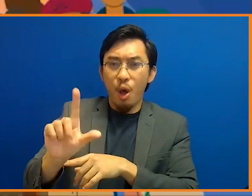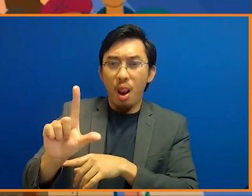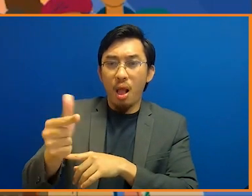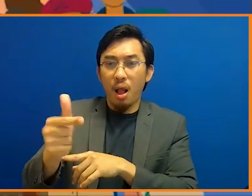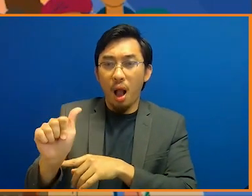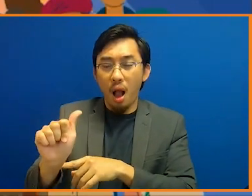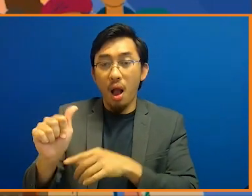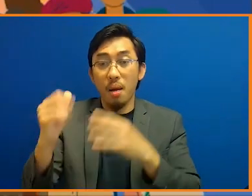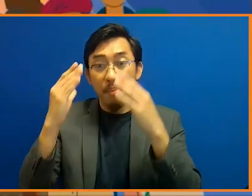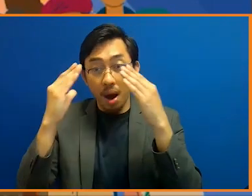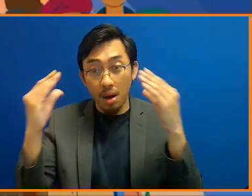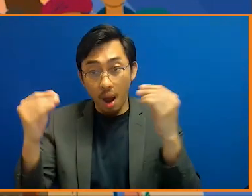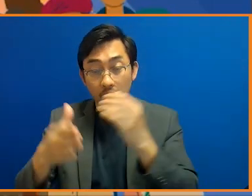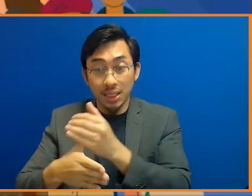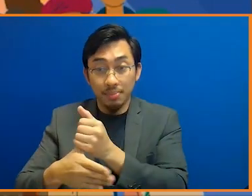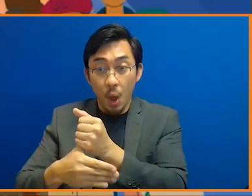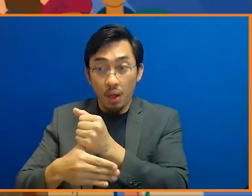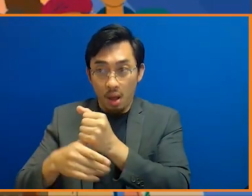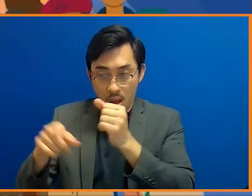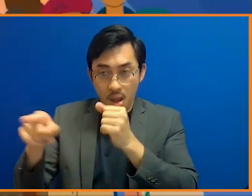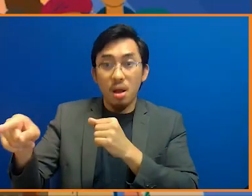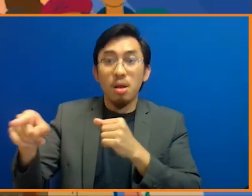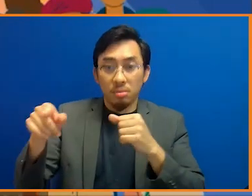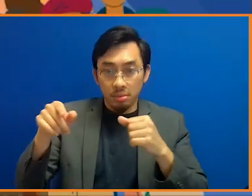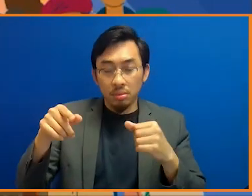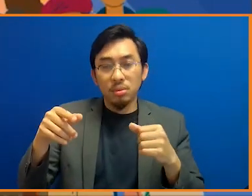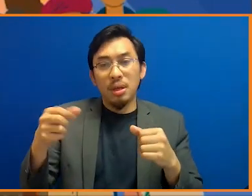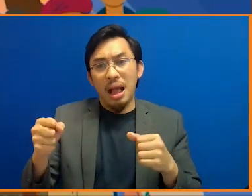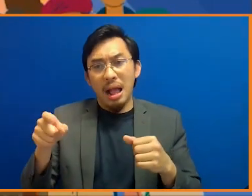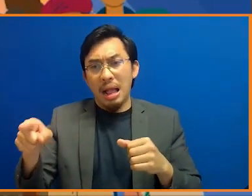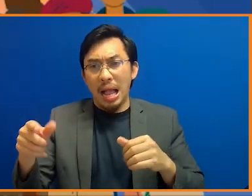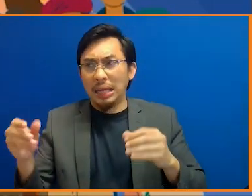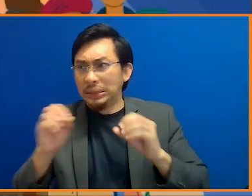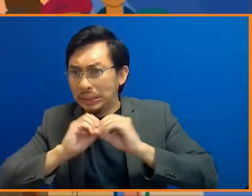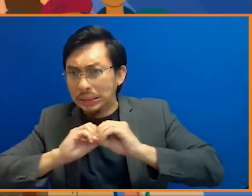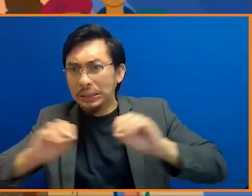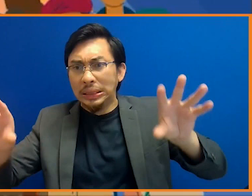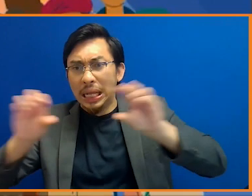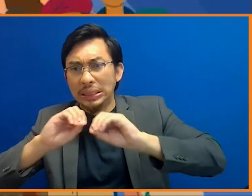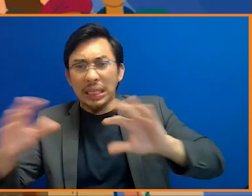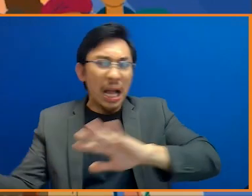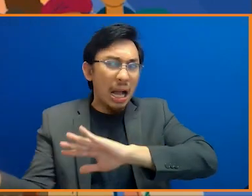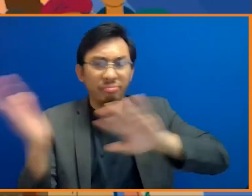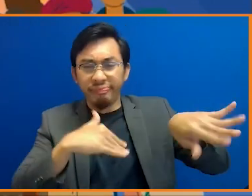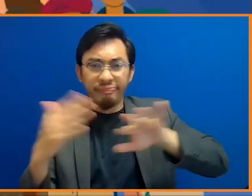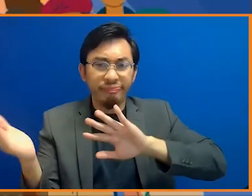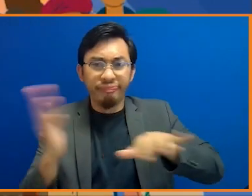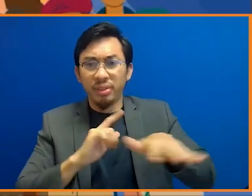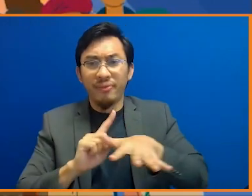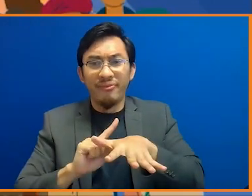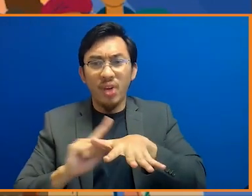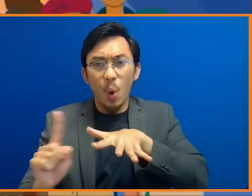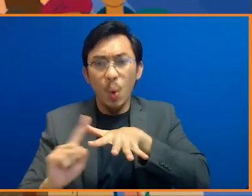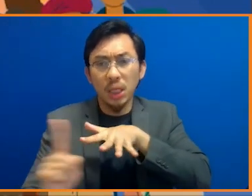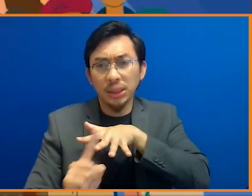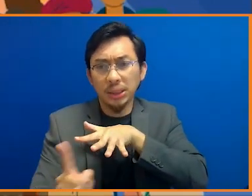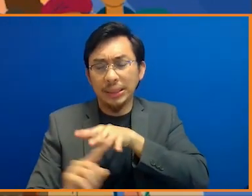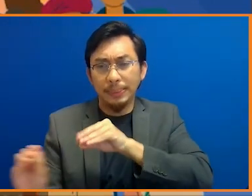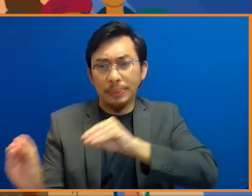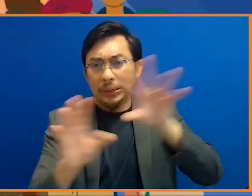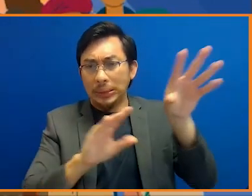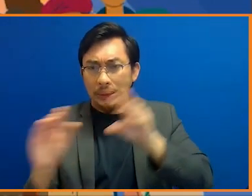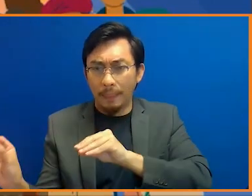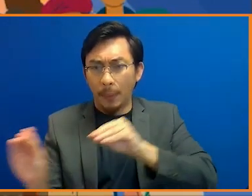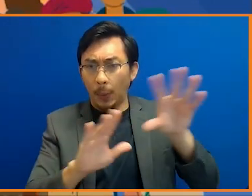or in Padang. They also ran away. They were panicked and were ordered to evacuate from